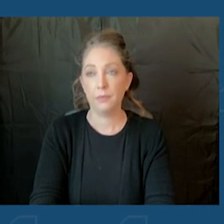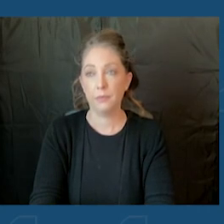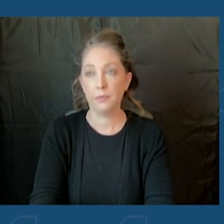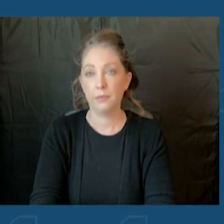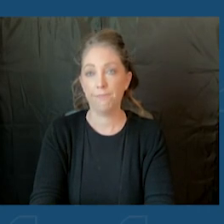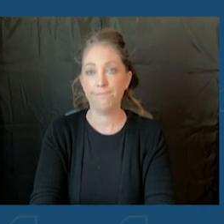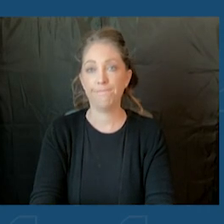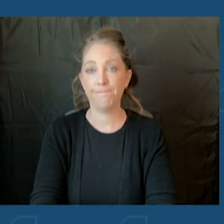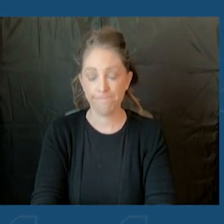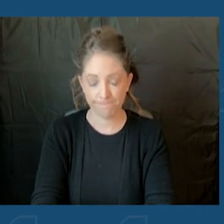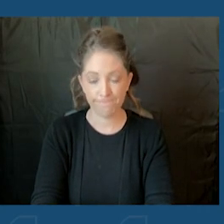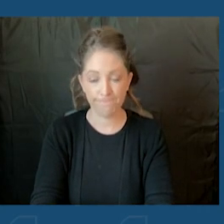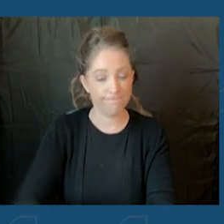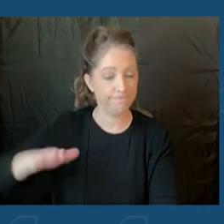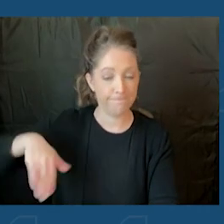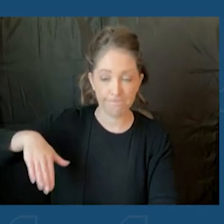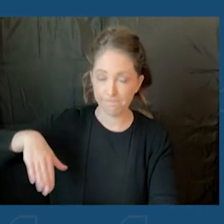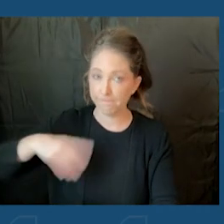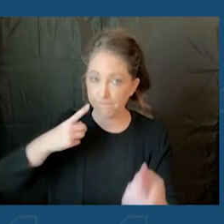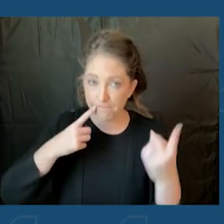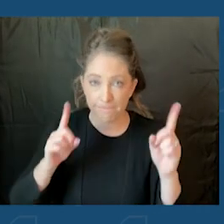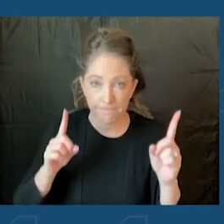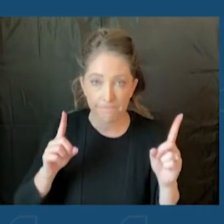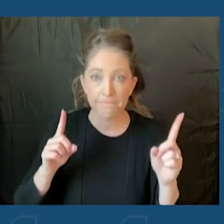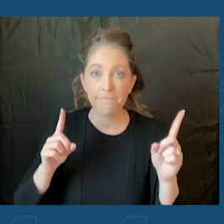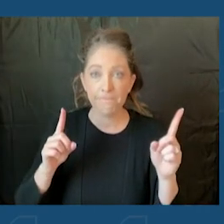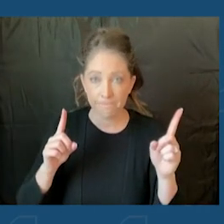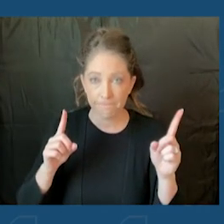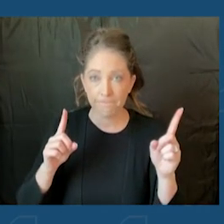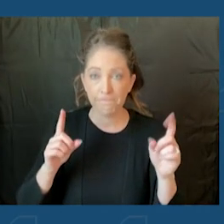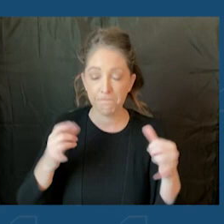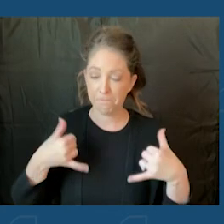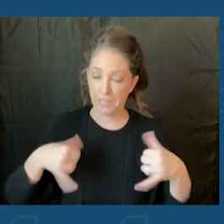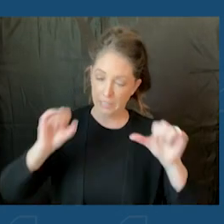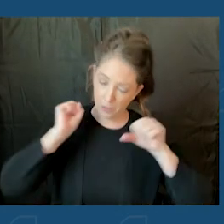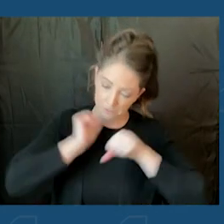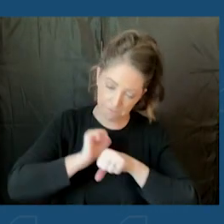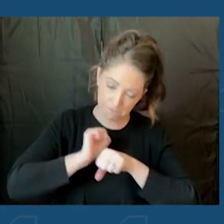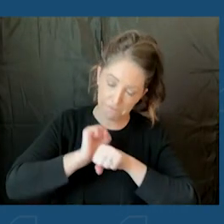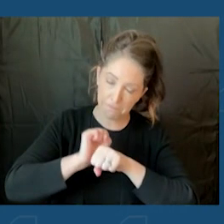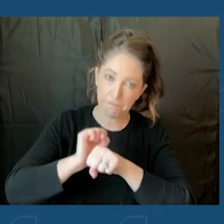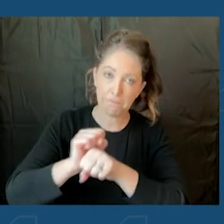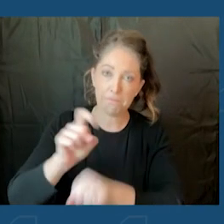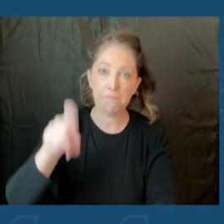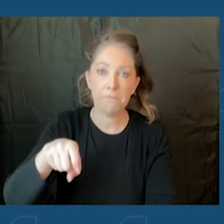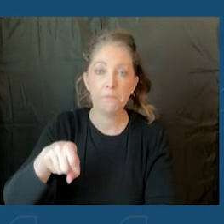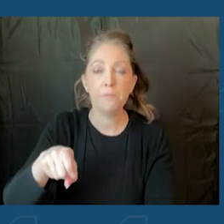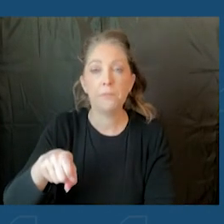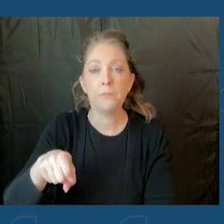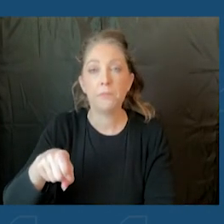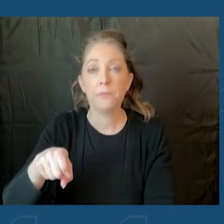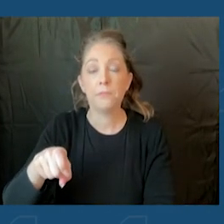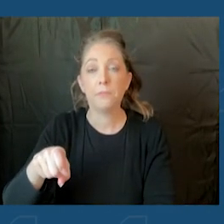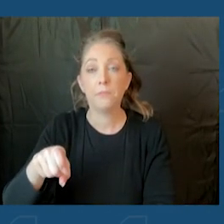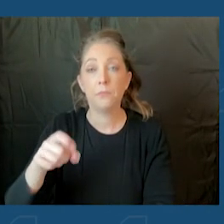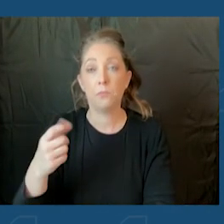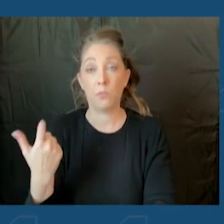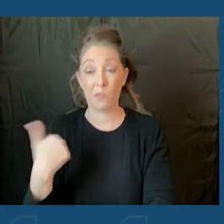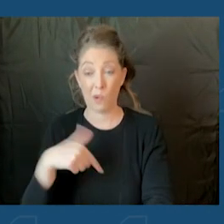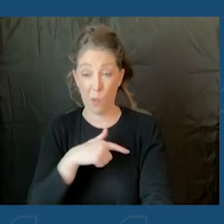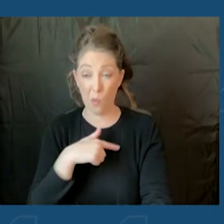We're not there yet. We still have a lot more work to do. But as long as we work